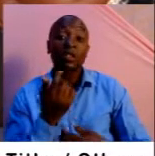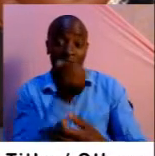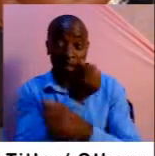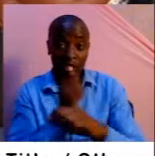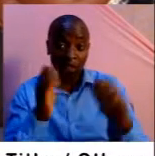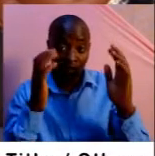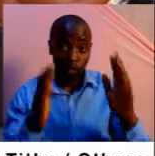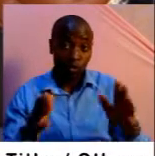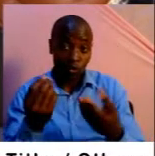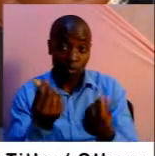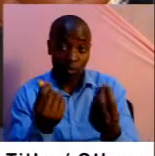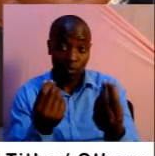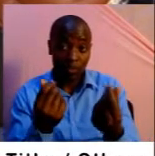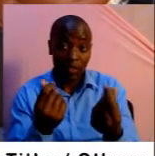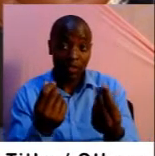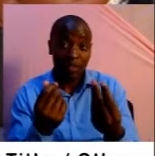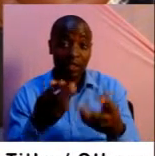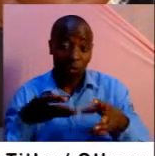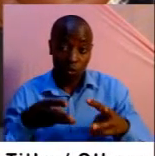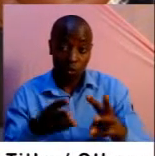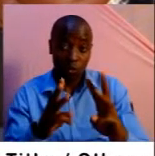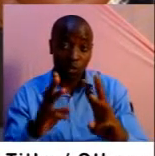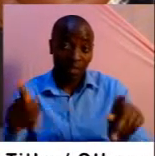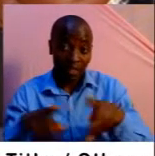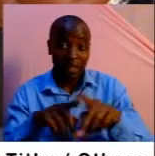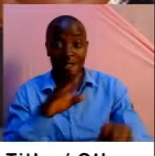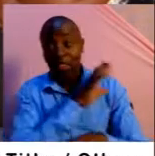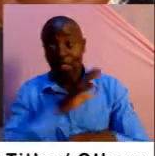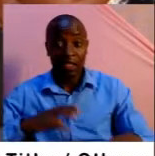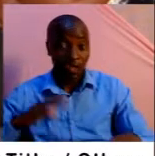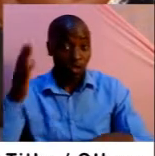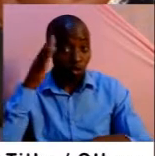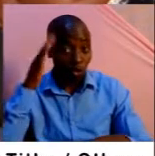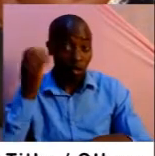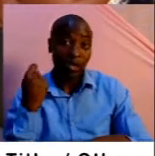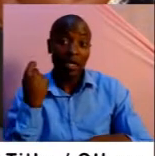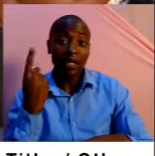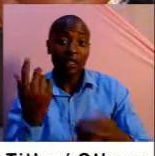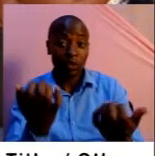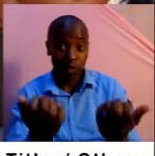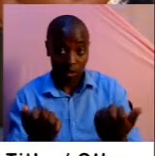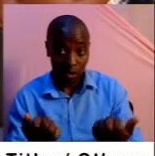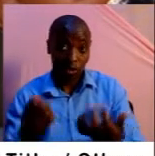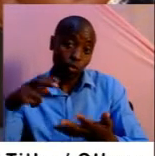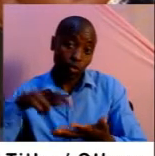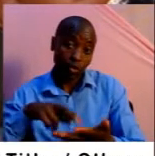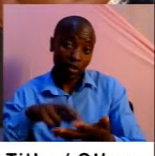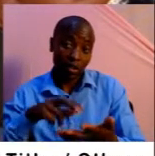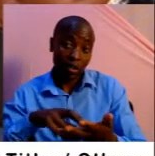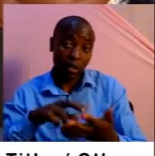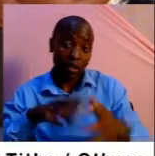an easy road, you know, a walk in the path. So as Christians, let us know and understand that we need to stand and we need